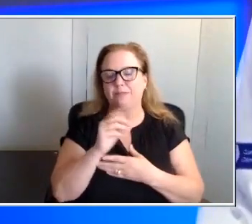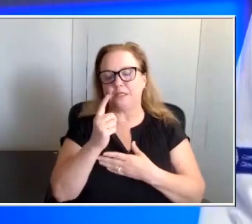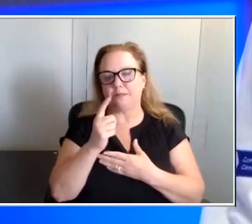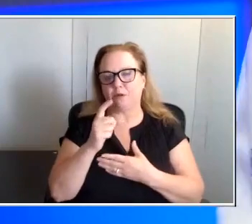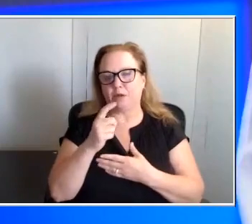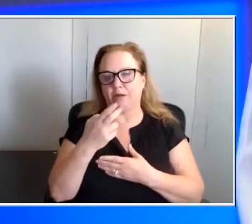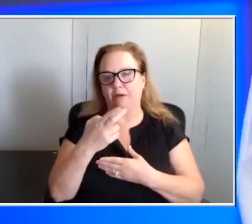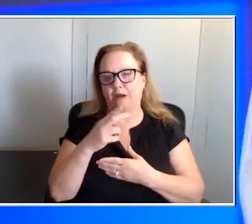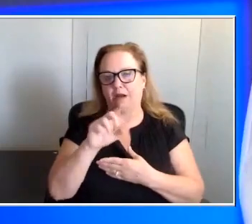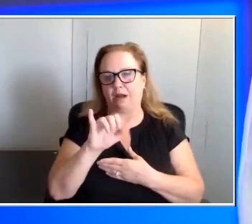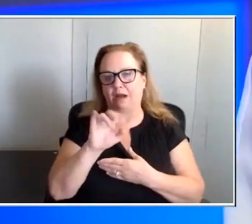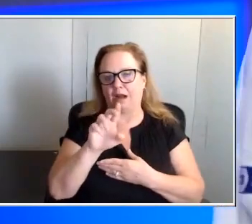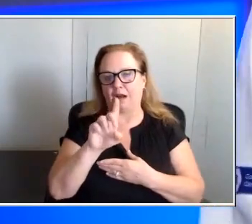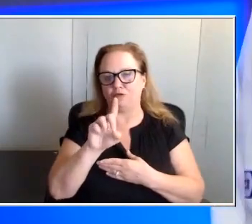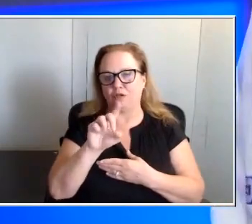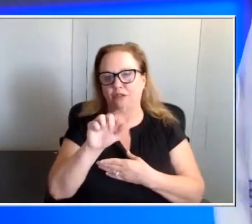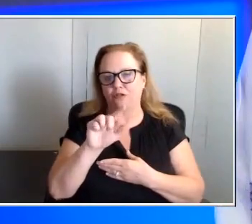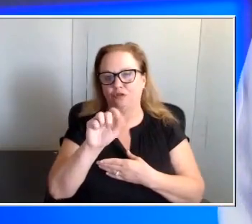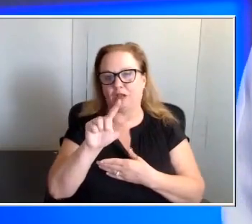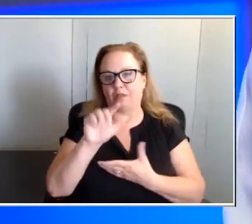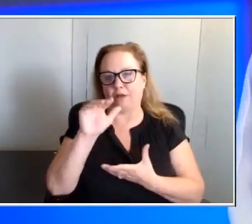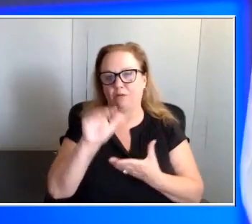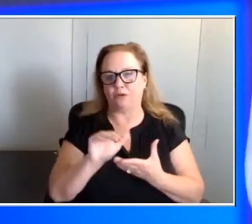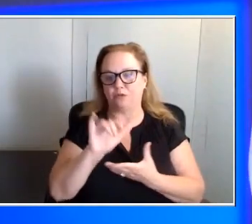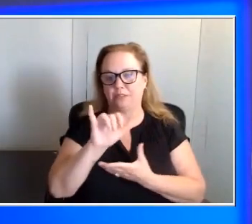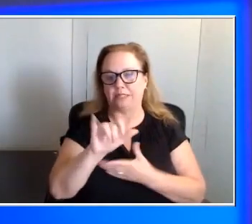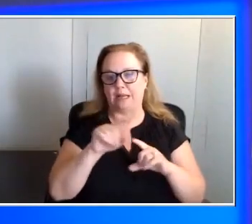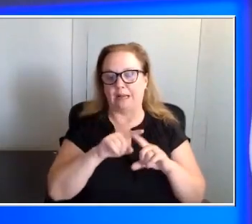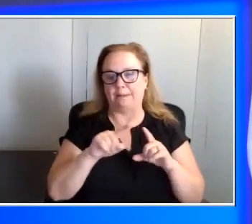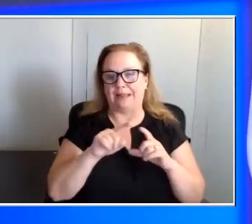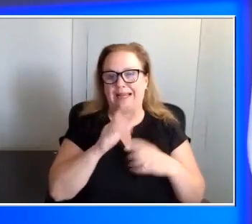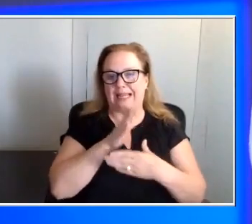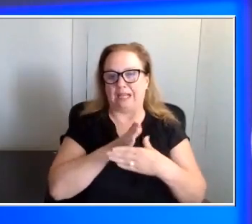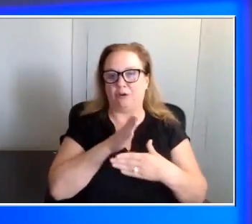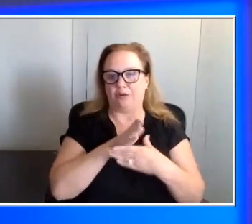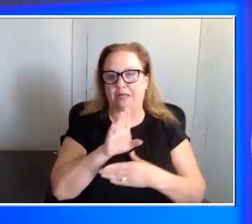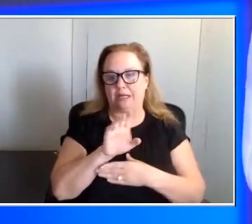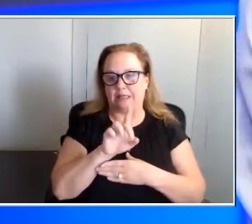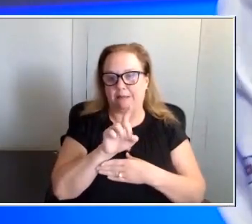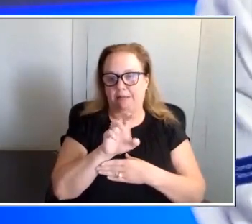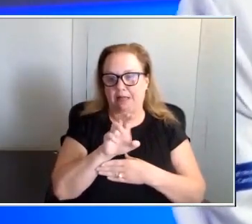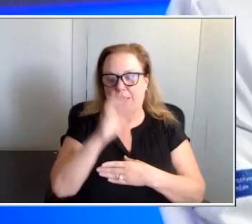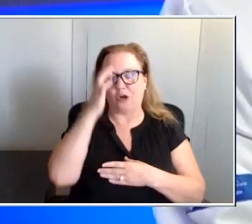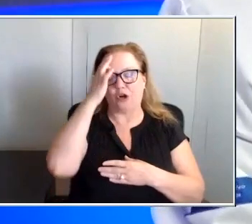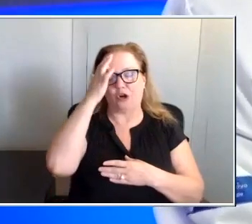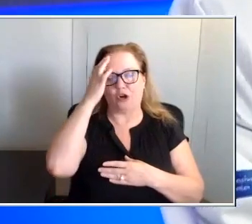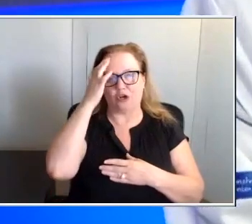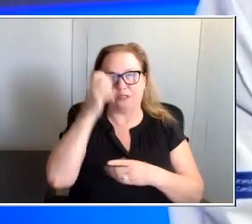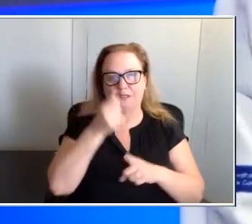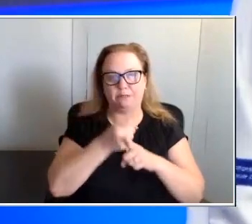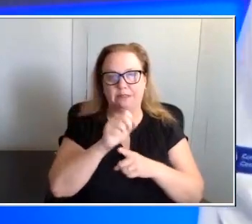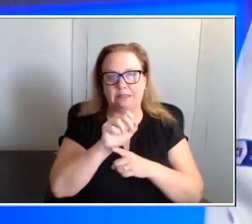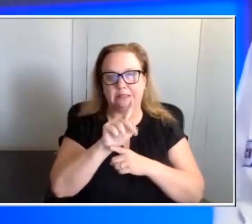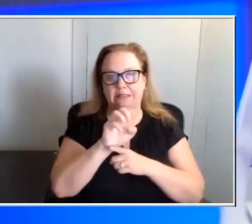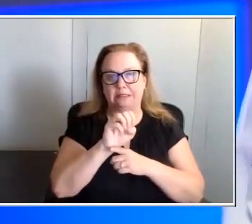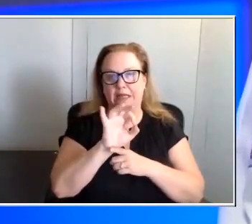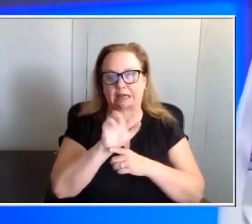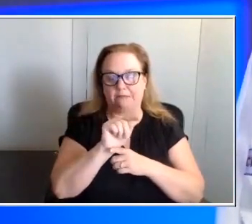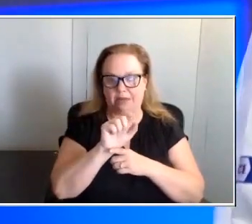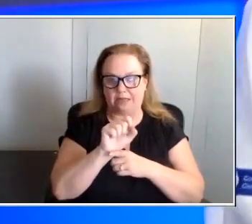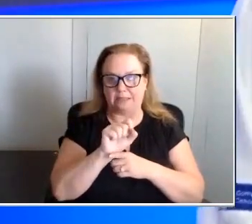that protects the rectum that reduces that. But irritating the bladder, causing some bladder side effects, and maybe the rectum, and